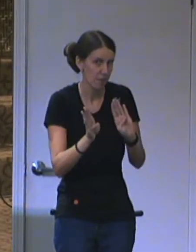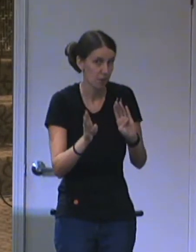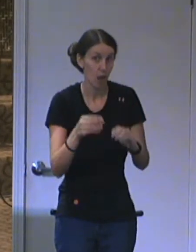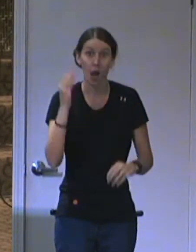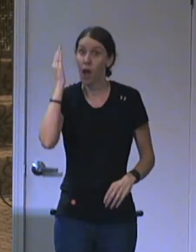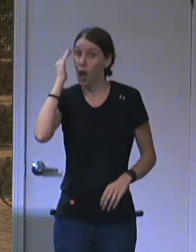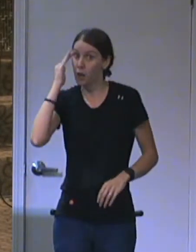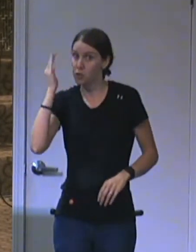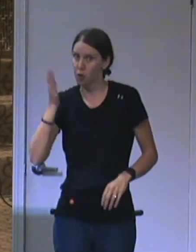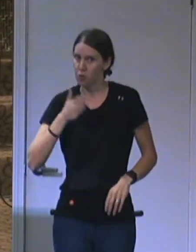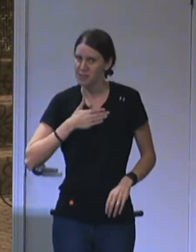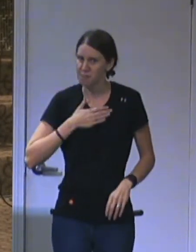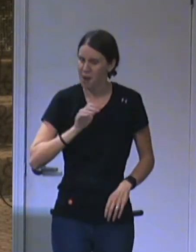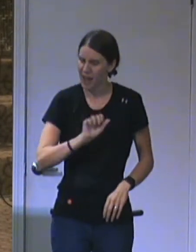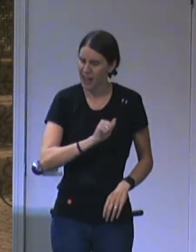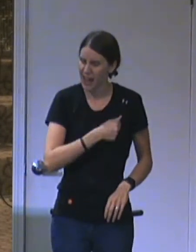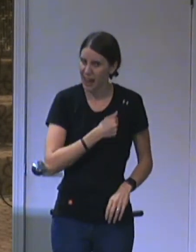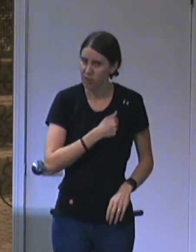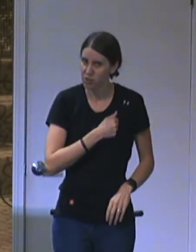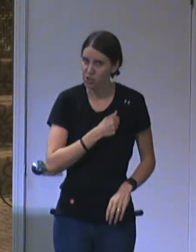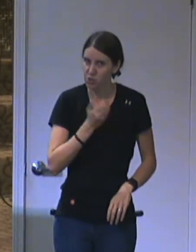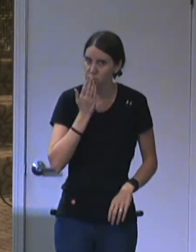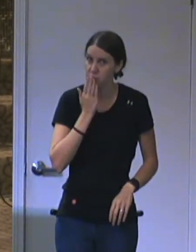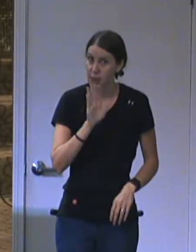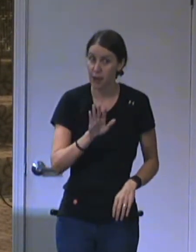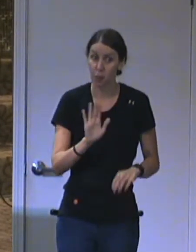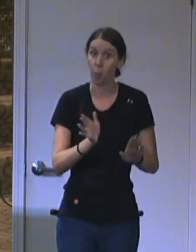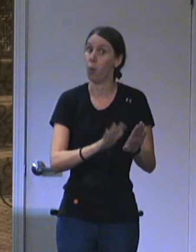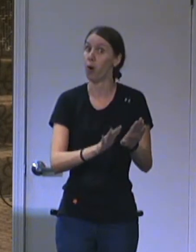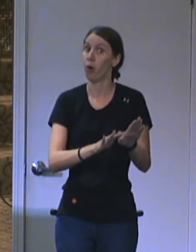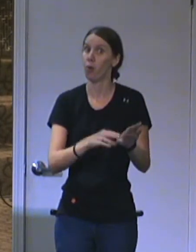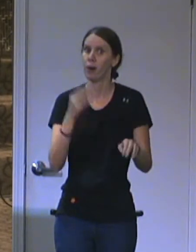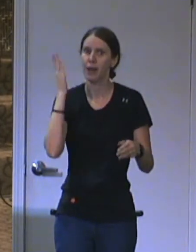bad, I start to look down on other people.